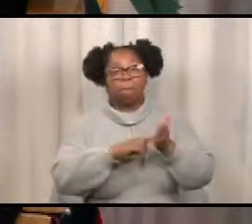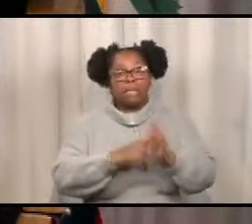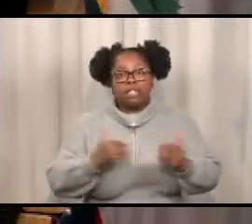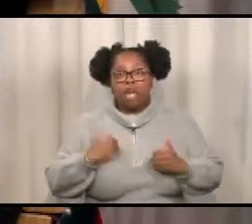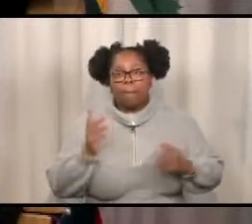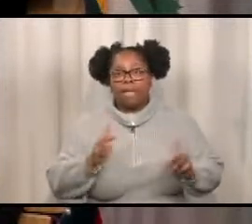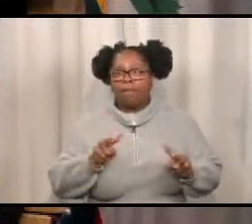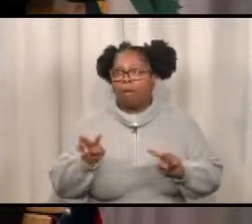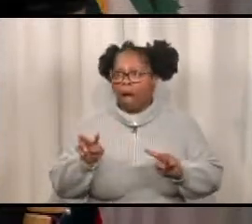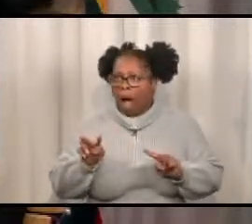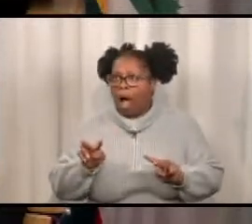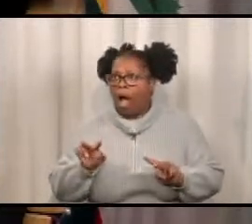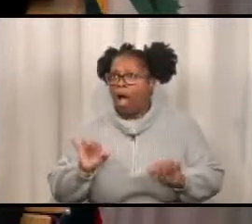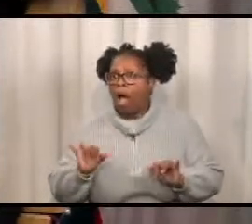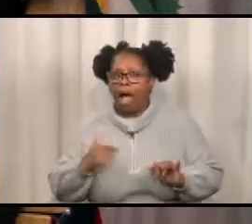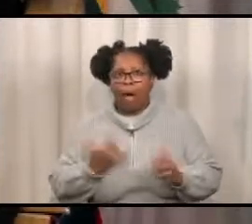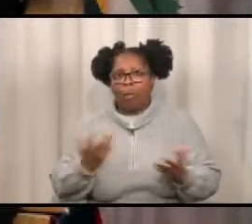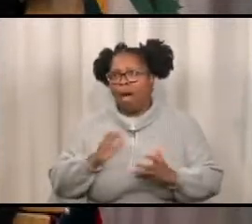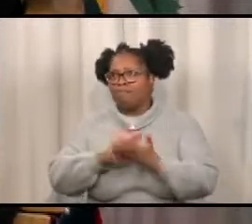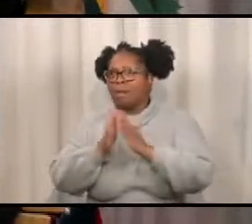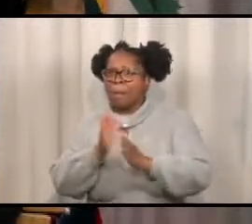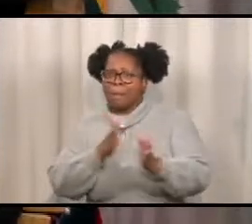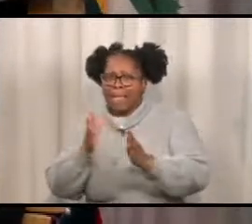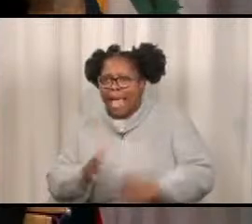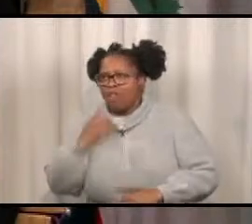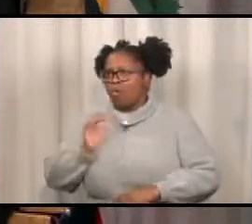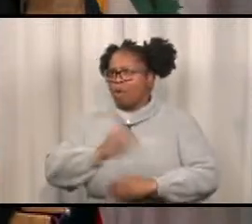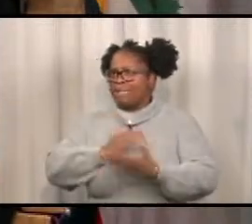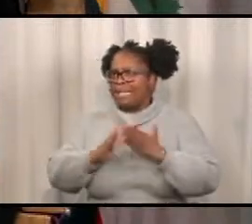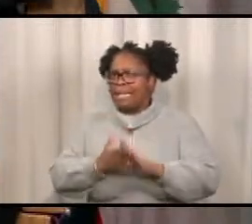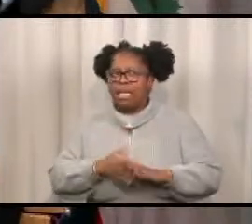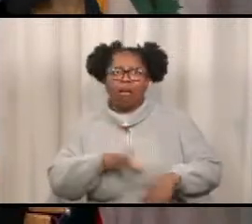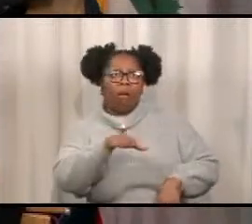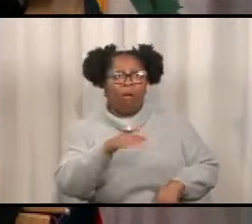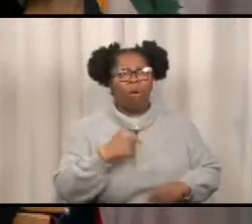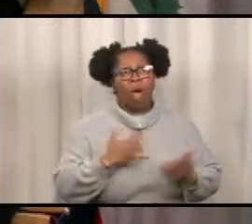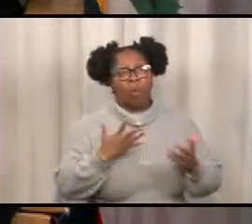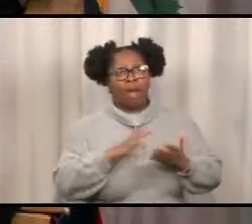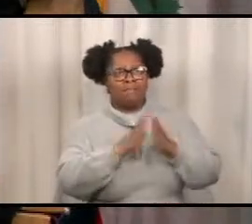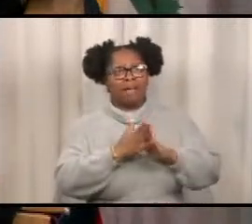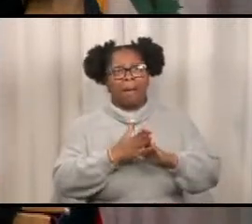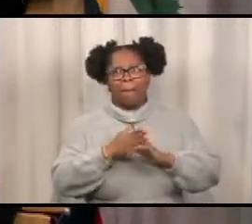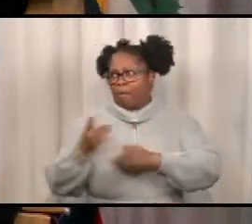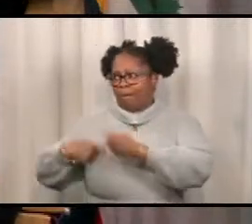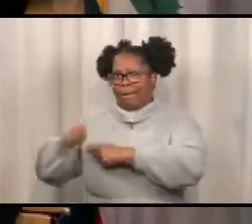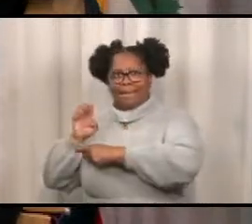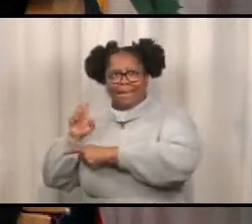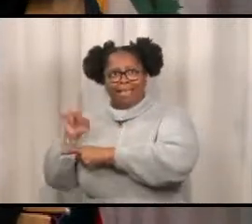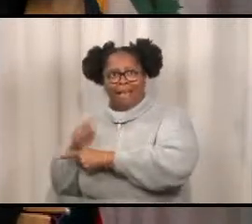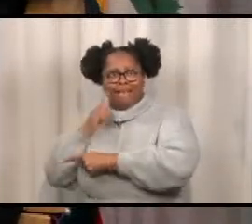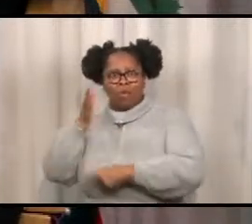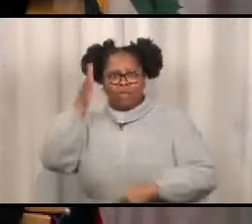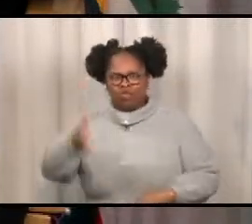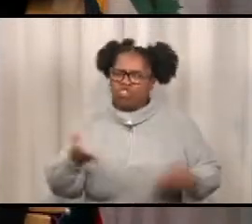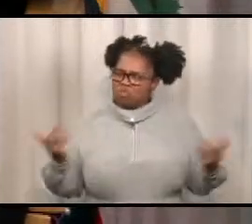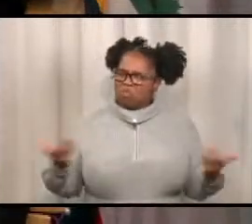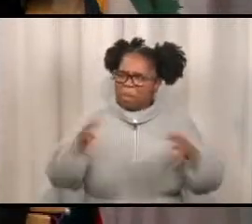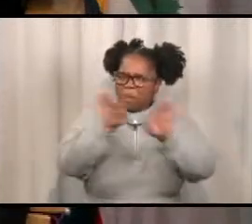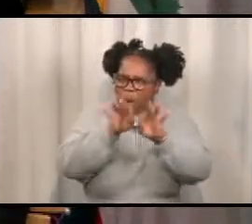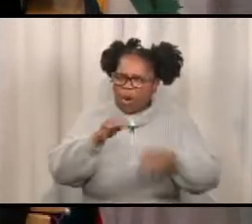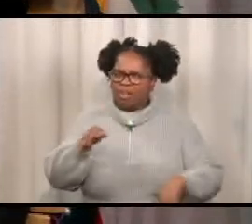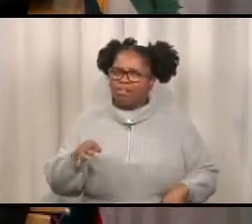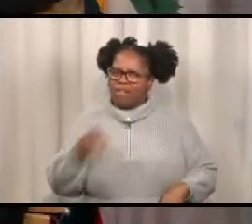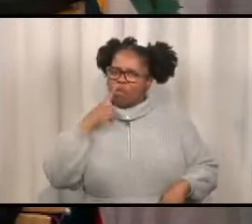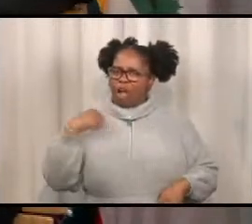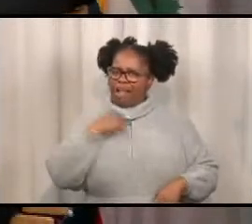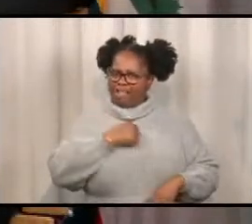I would love to be a planner in our city. I would love to, be Eli in the future, right? So it's important for us to